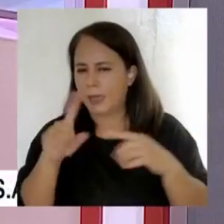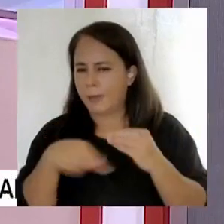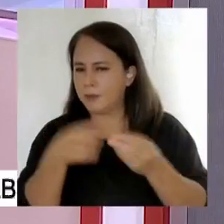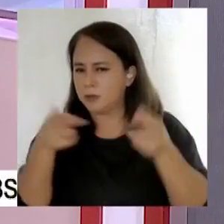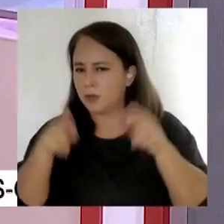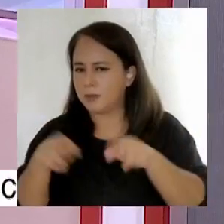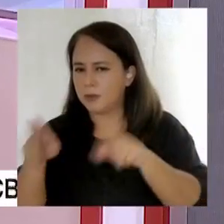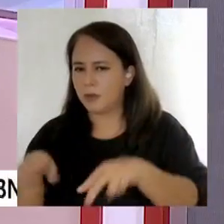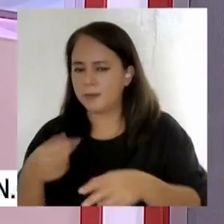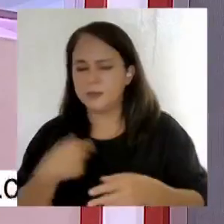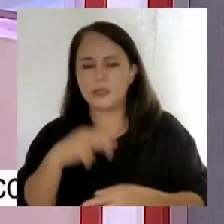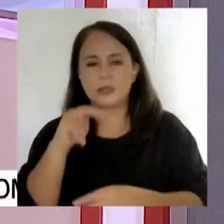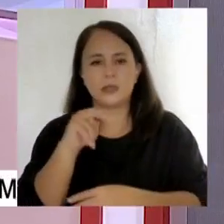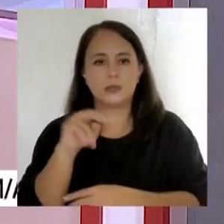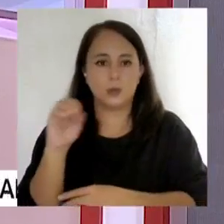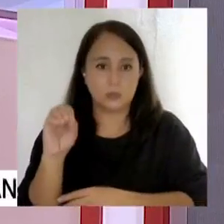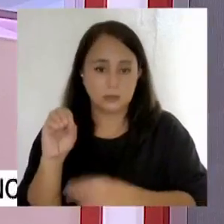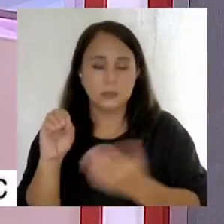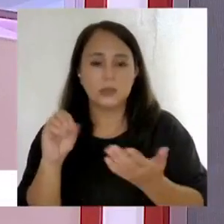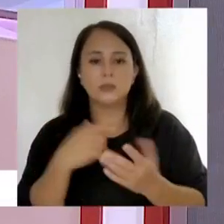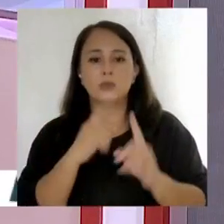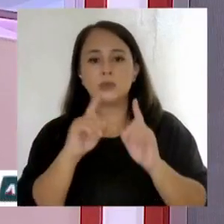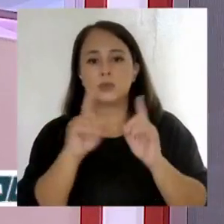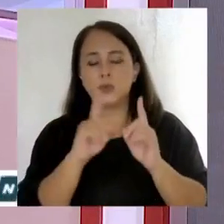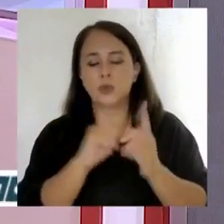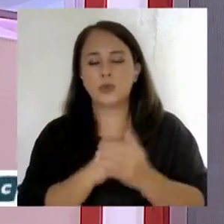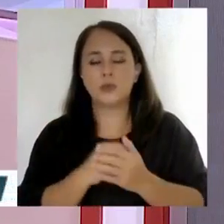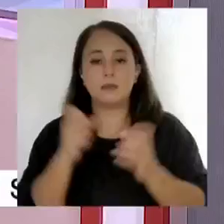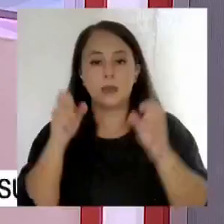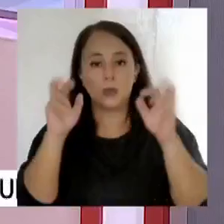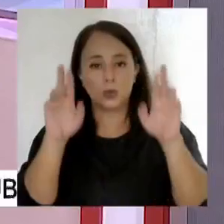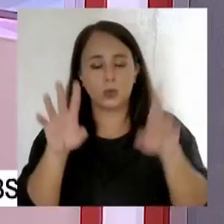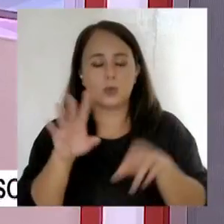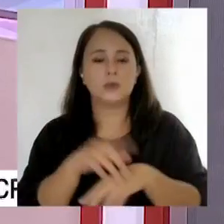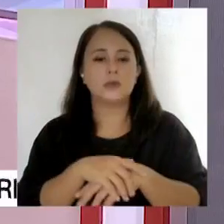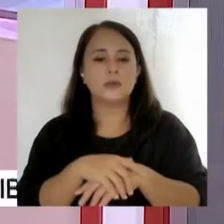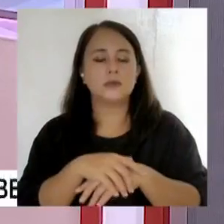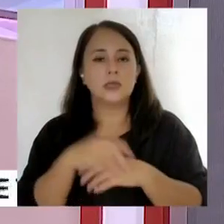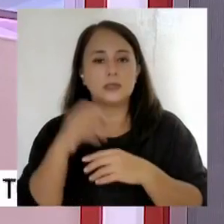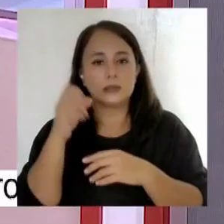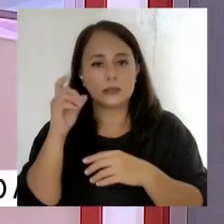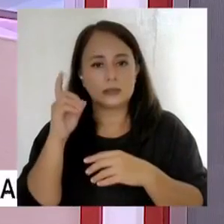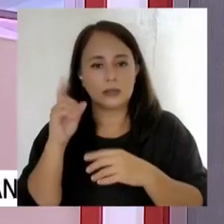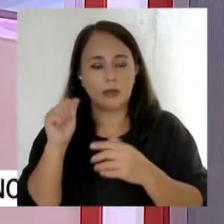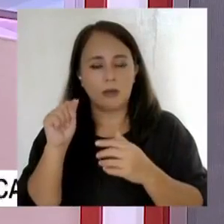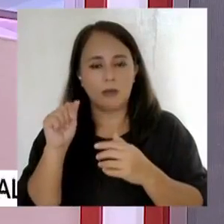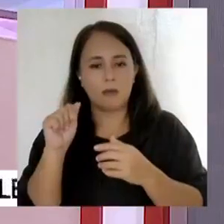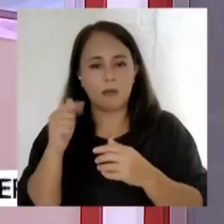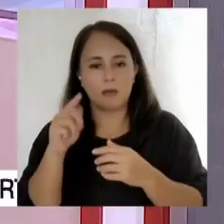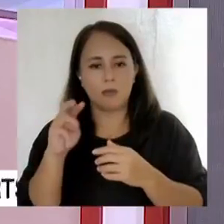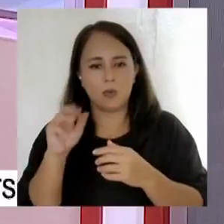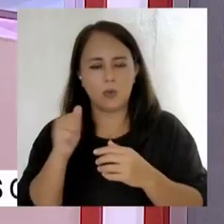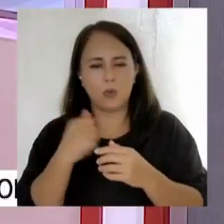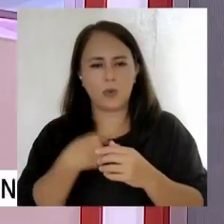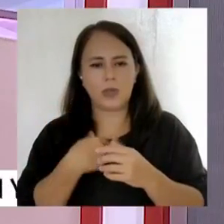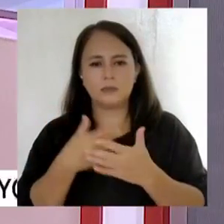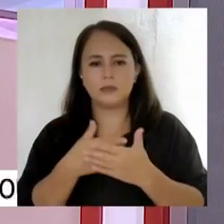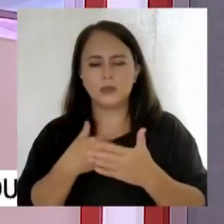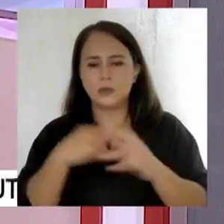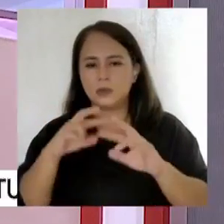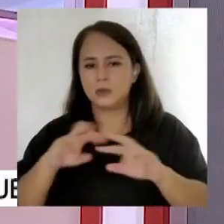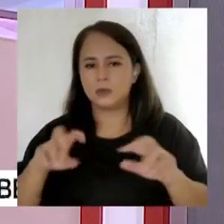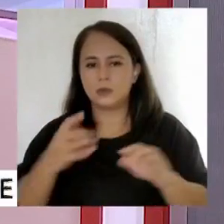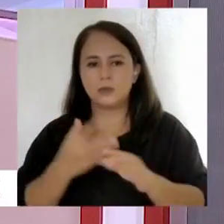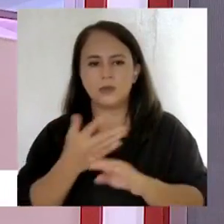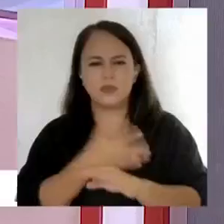now going to speak with Mayor Degamo herself for more on that meeting and also the preliminary investigation that just happened, I